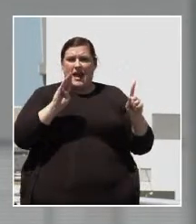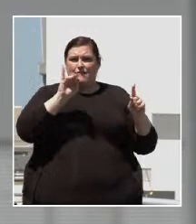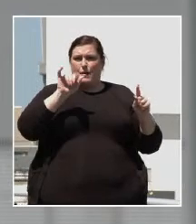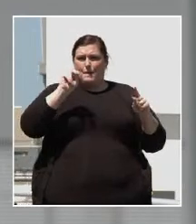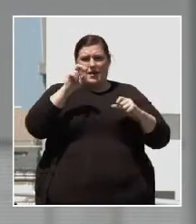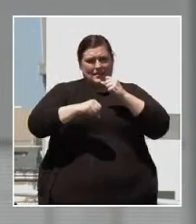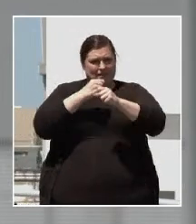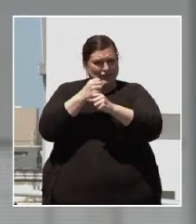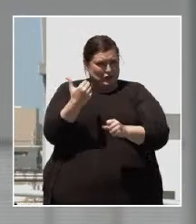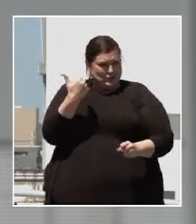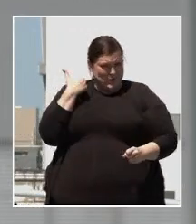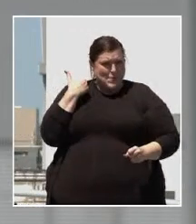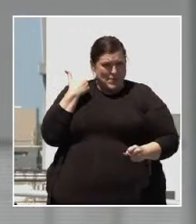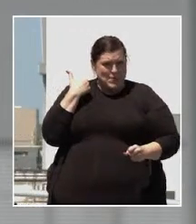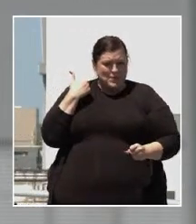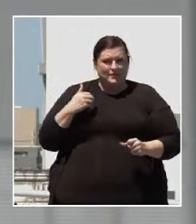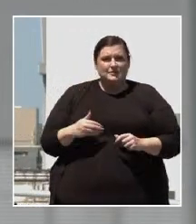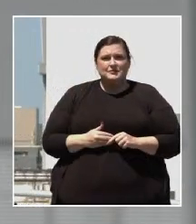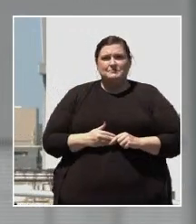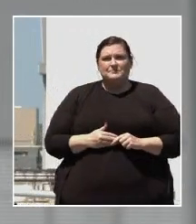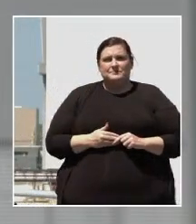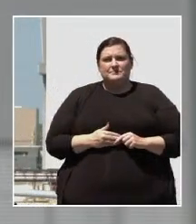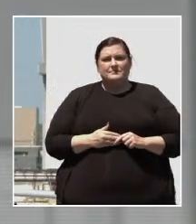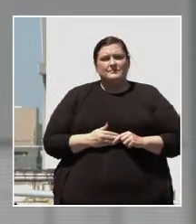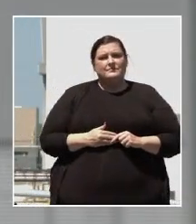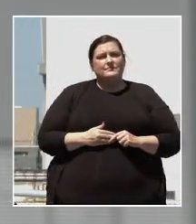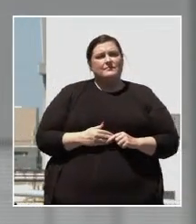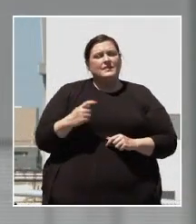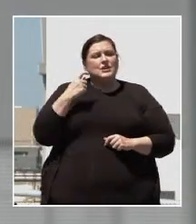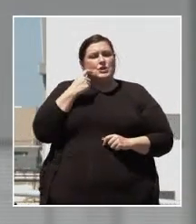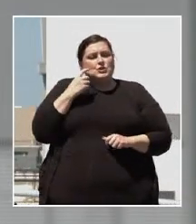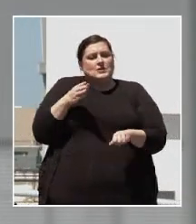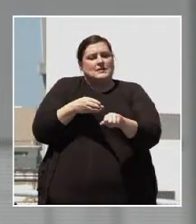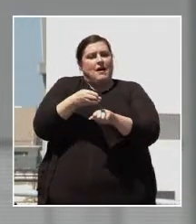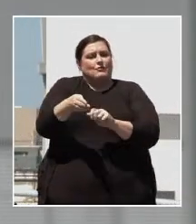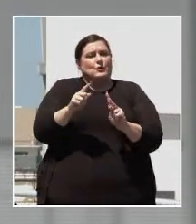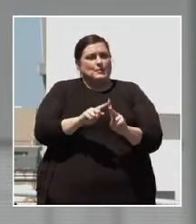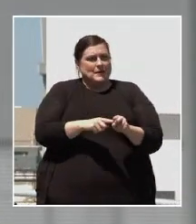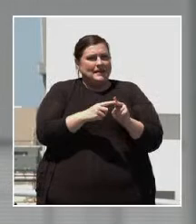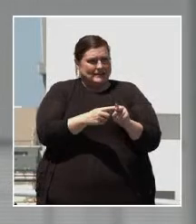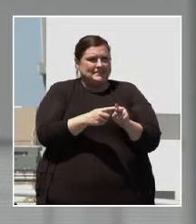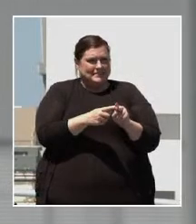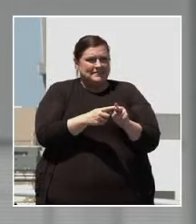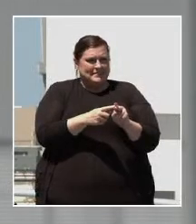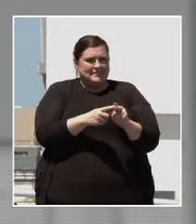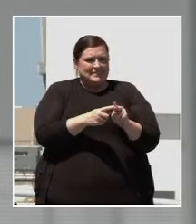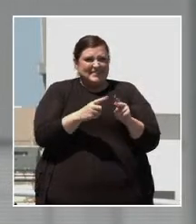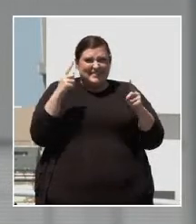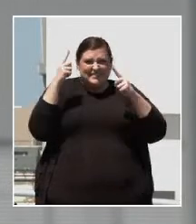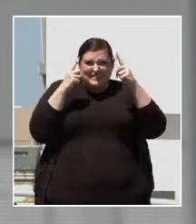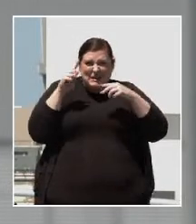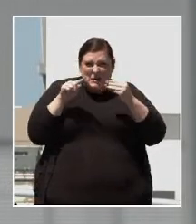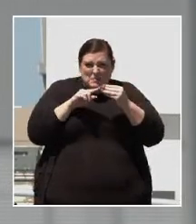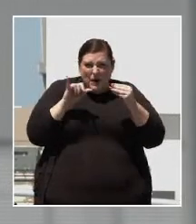13.5 billion years ago, just after the beginning. Think about